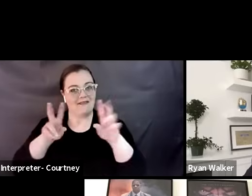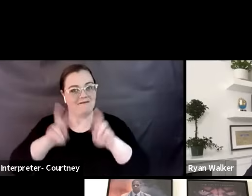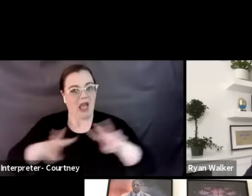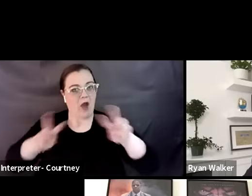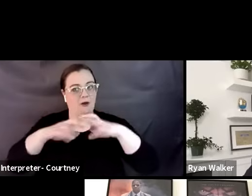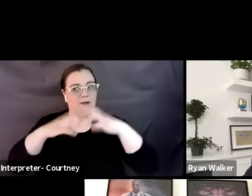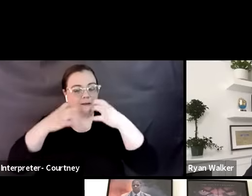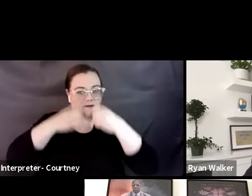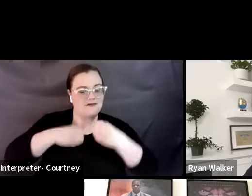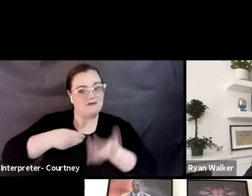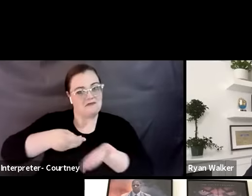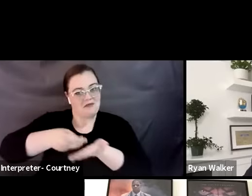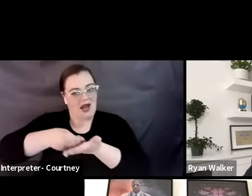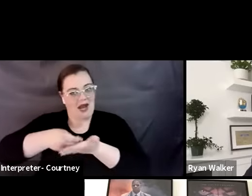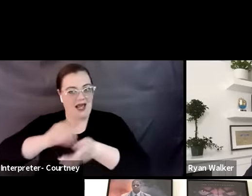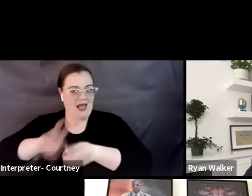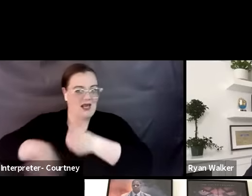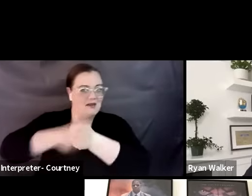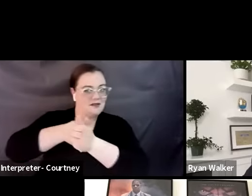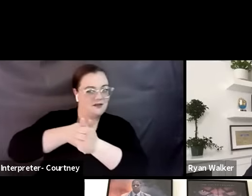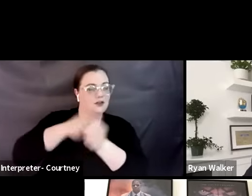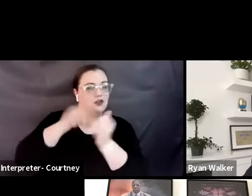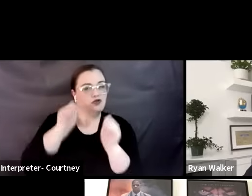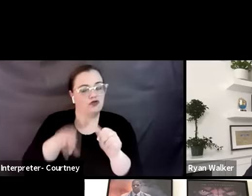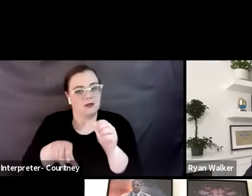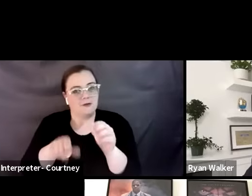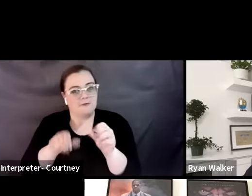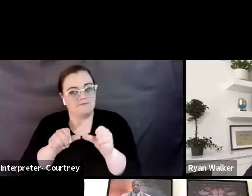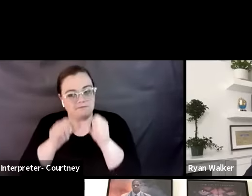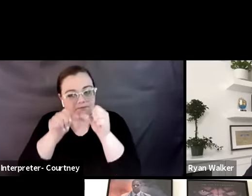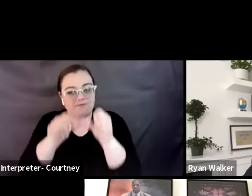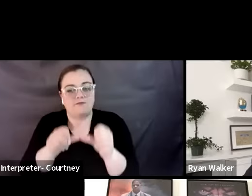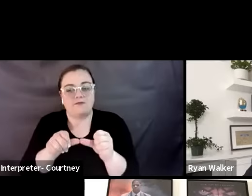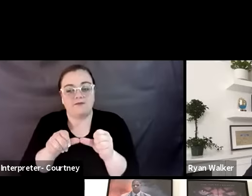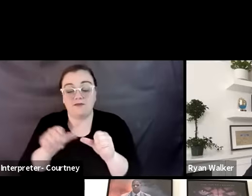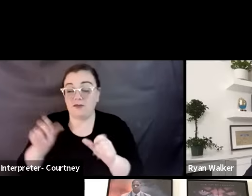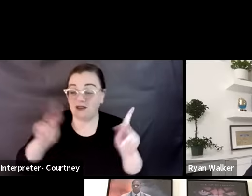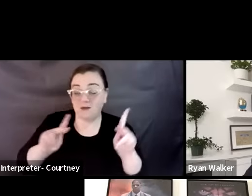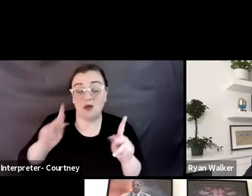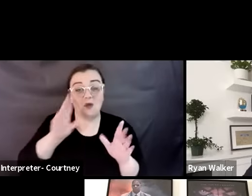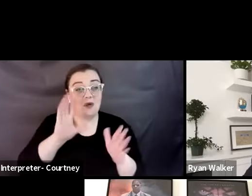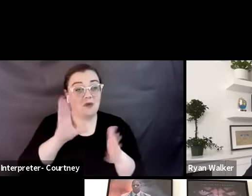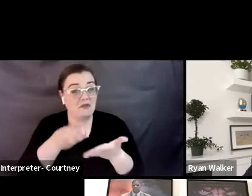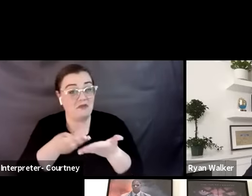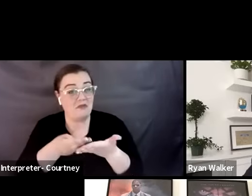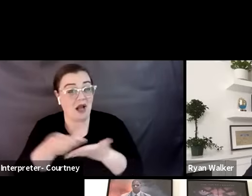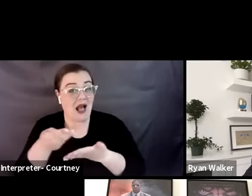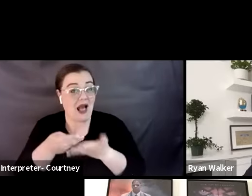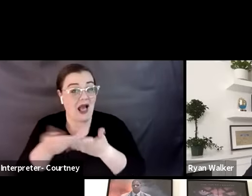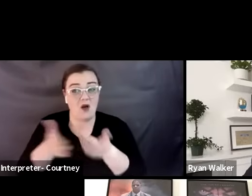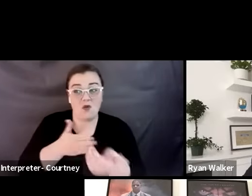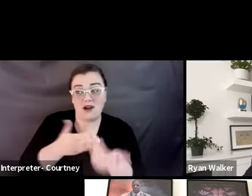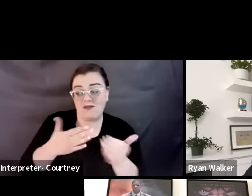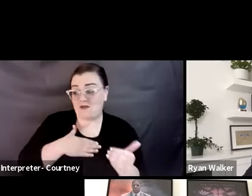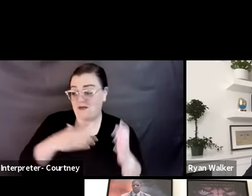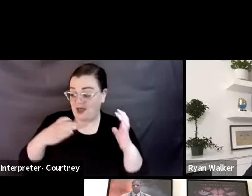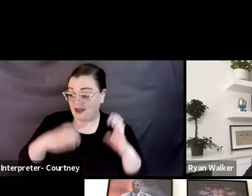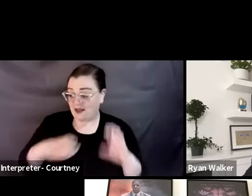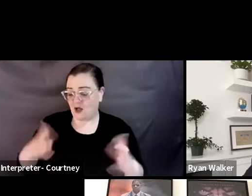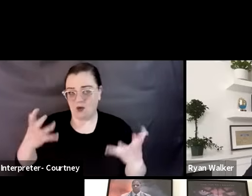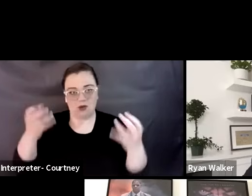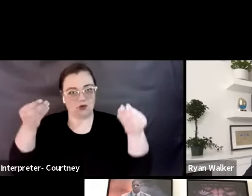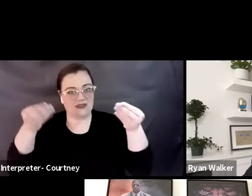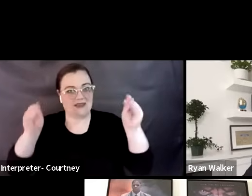sign that you could put on these subscribers that were buying whatever my client was selling, that, wanted to be